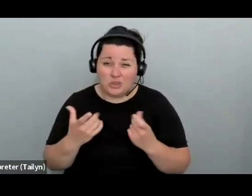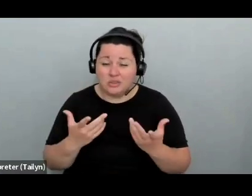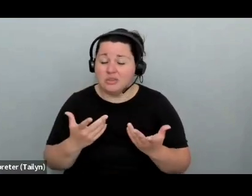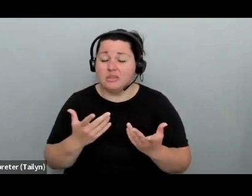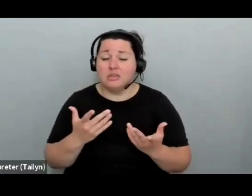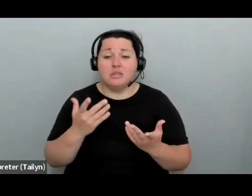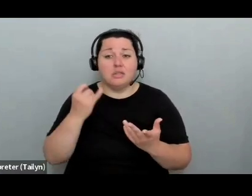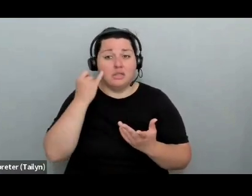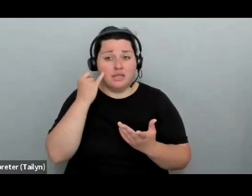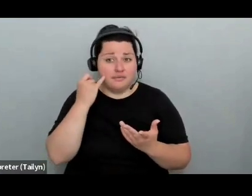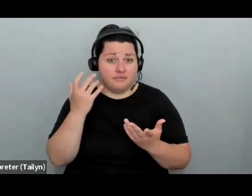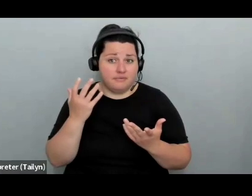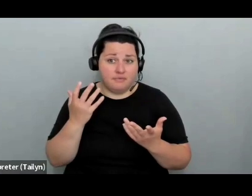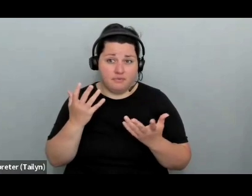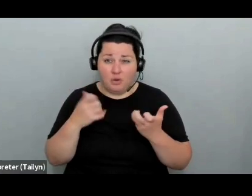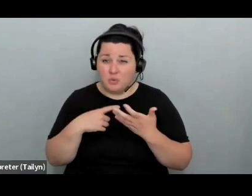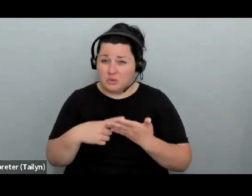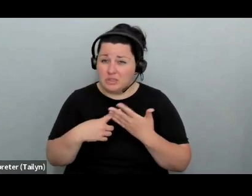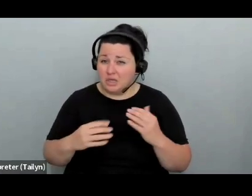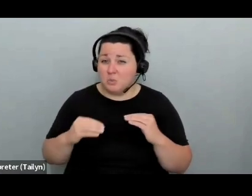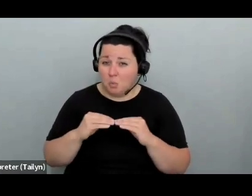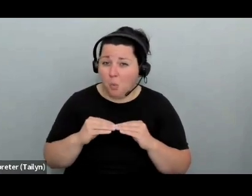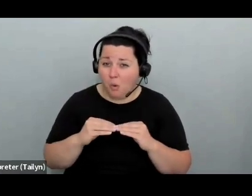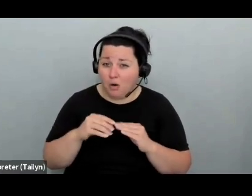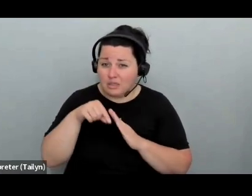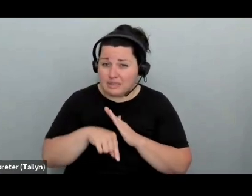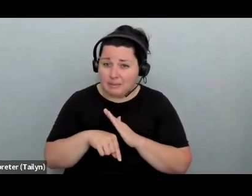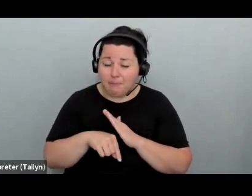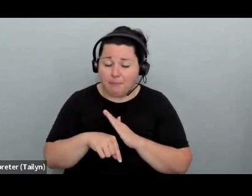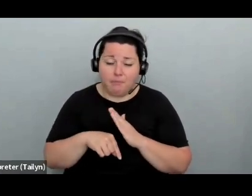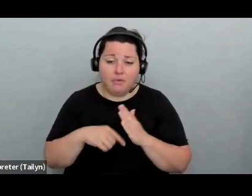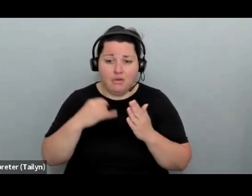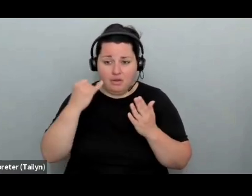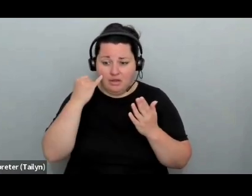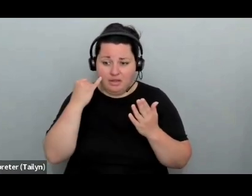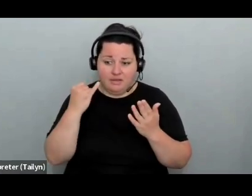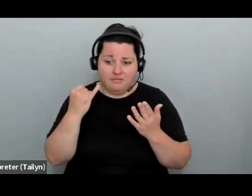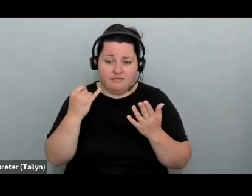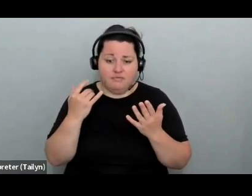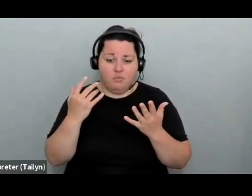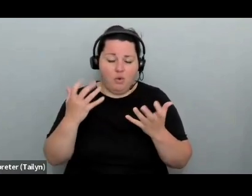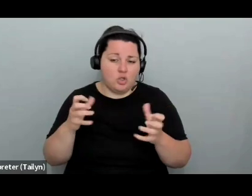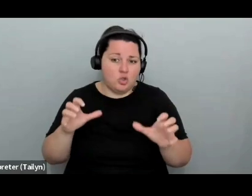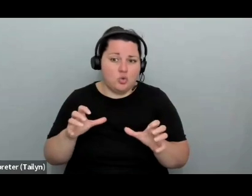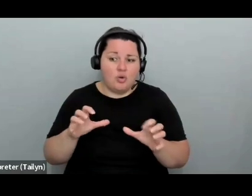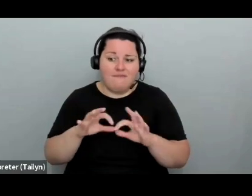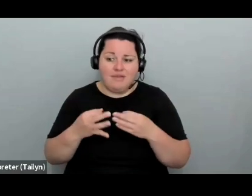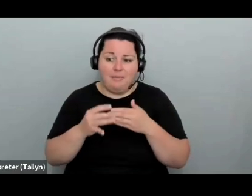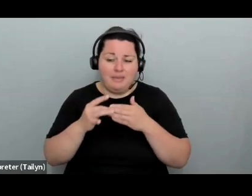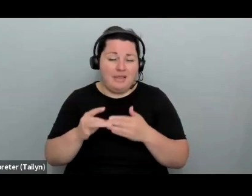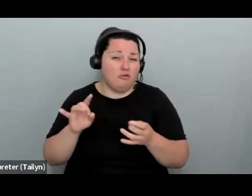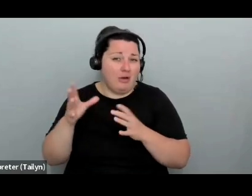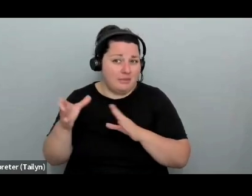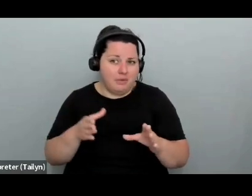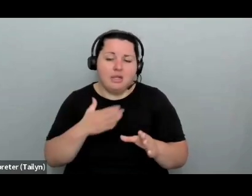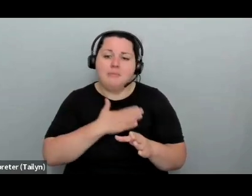to talk further about this subject or how to do a family-led crisis plan, please feel